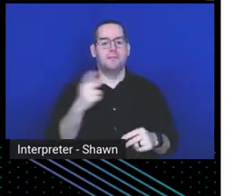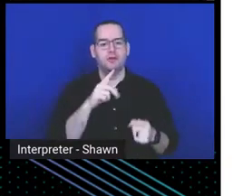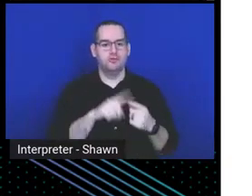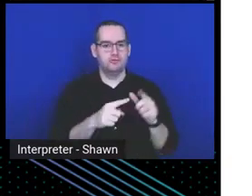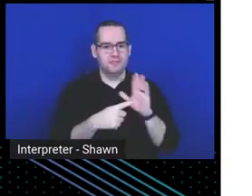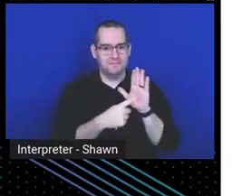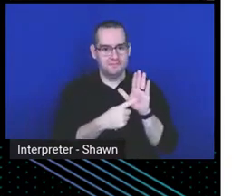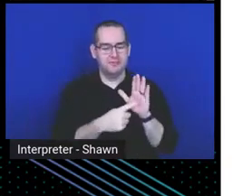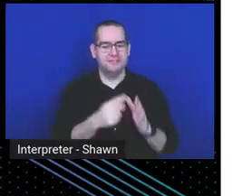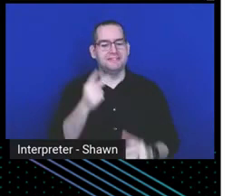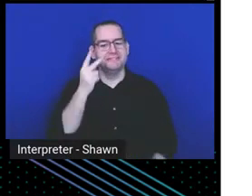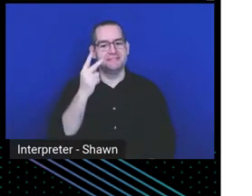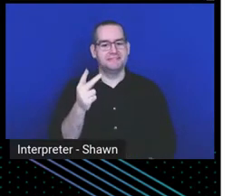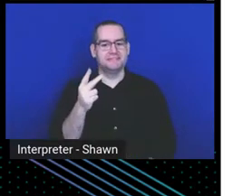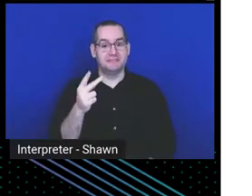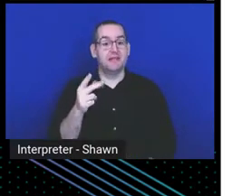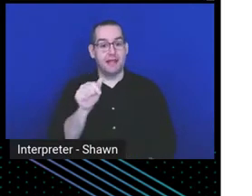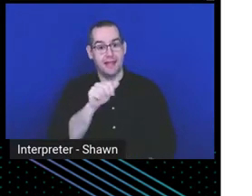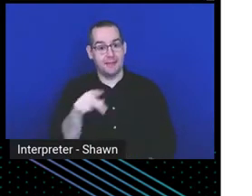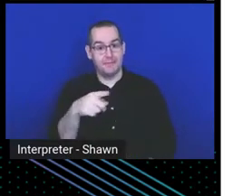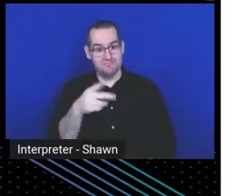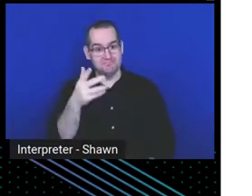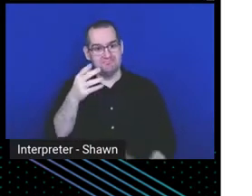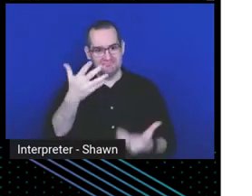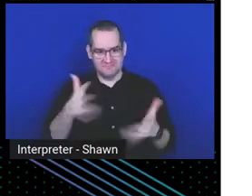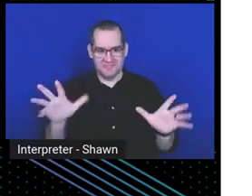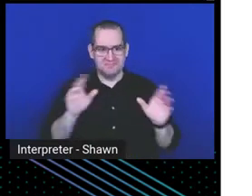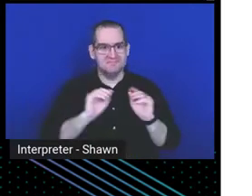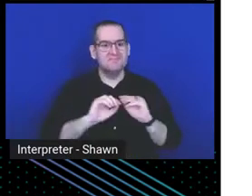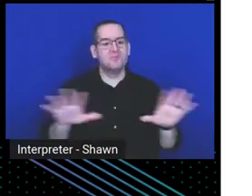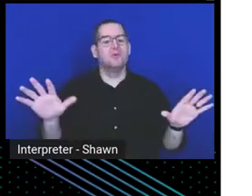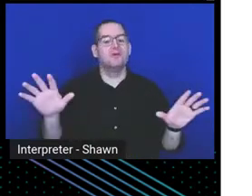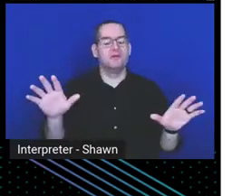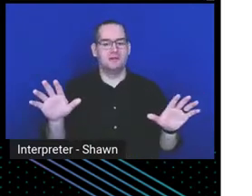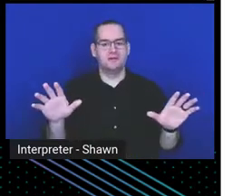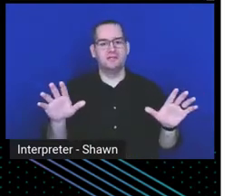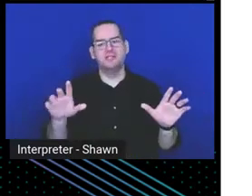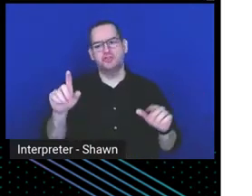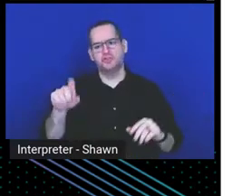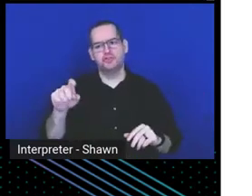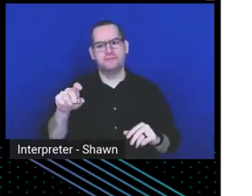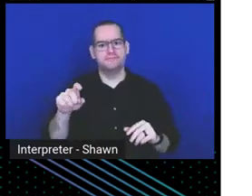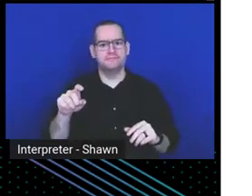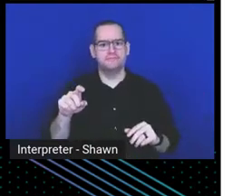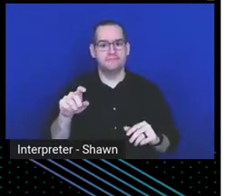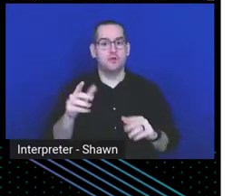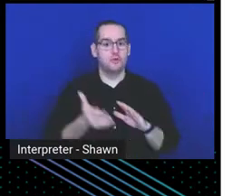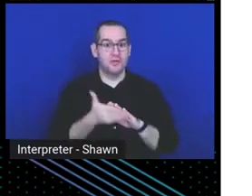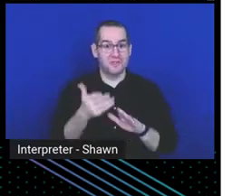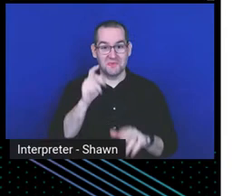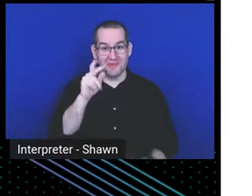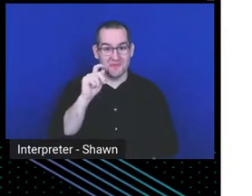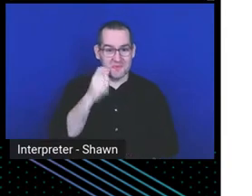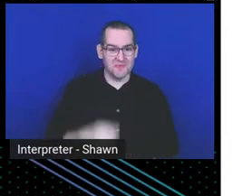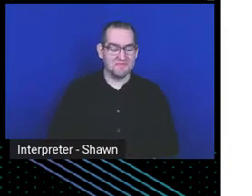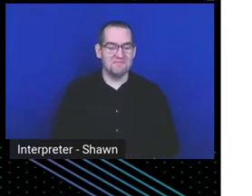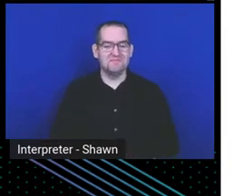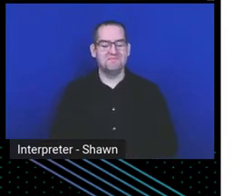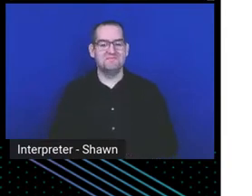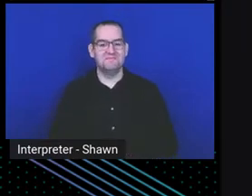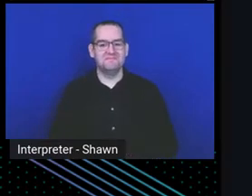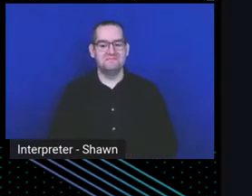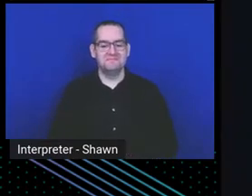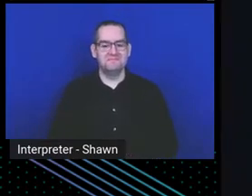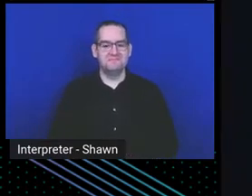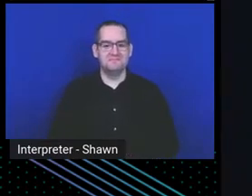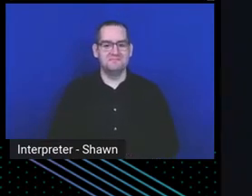demo and see our application is completely deployed, and it should be kind of running. Cool. And as soon